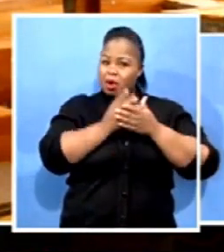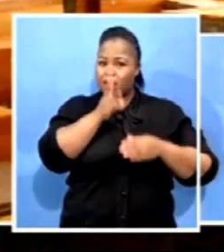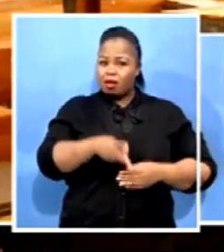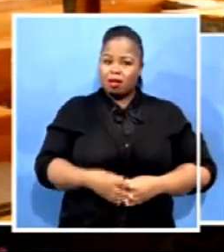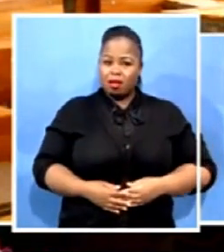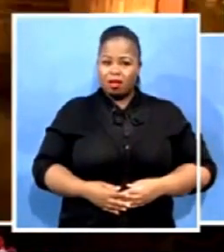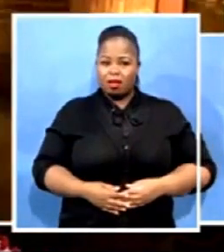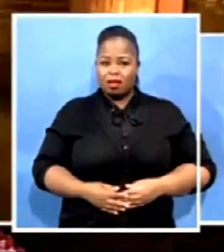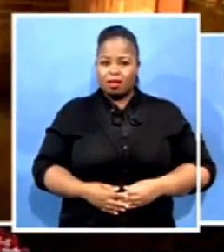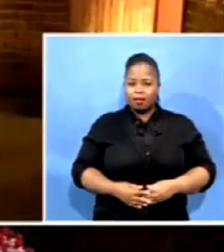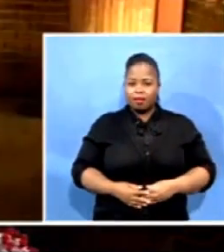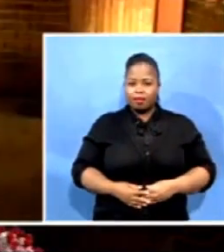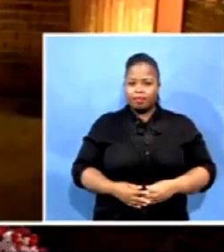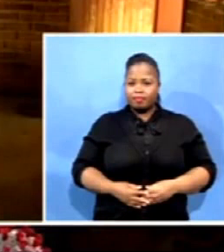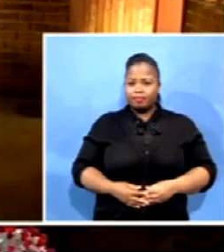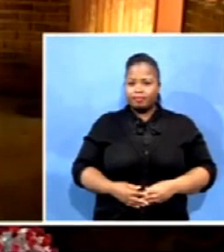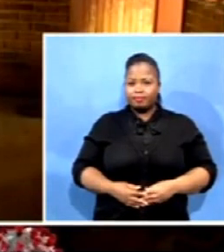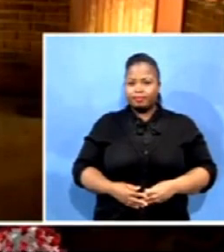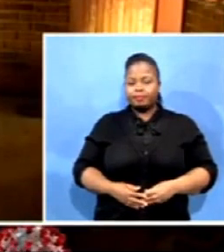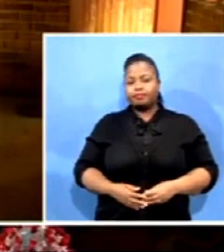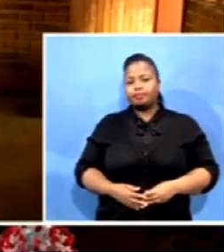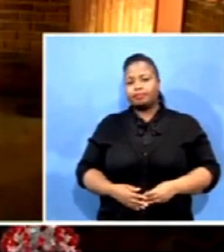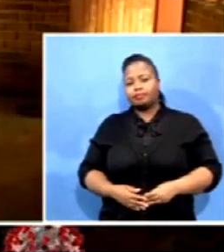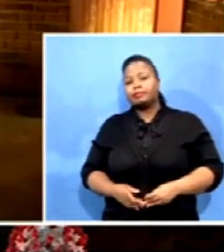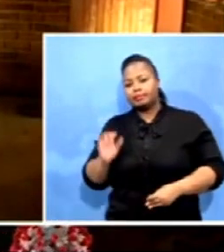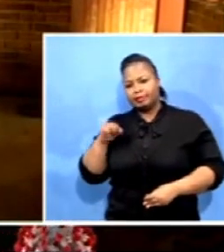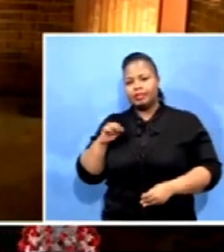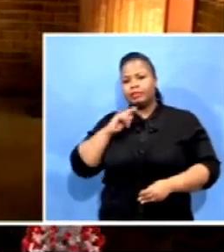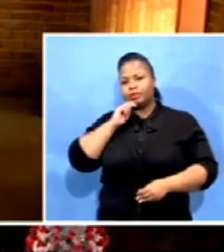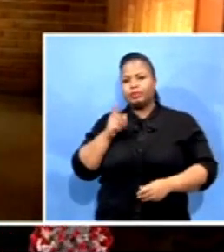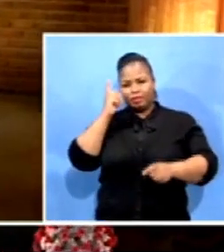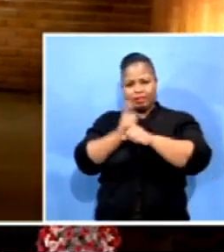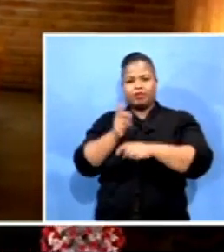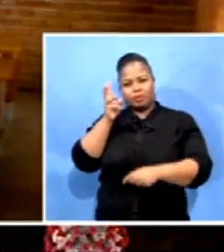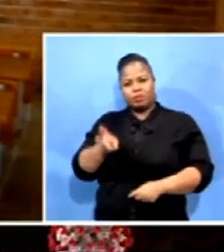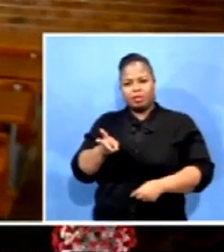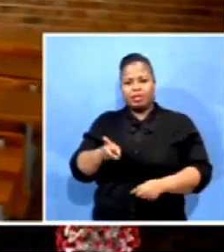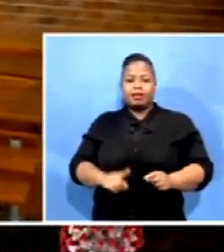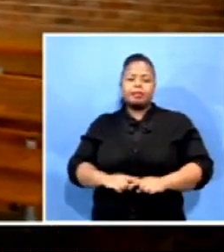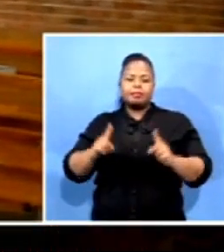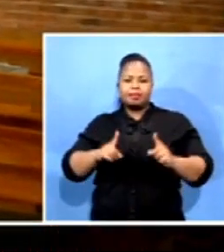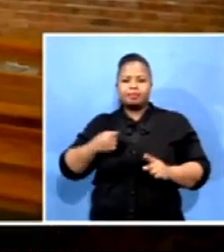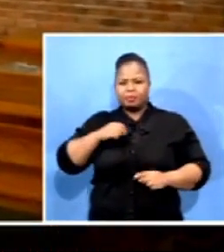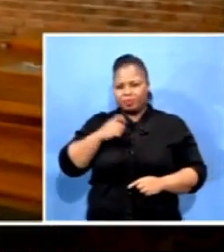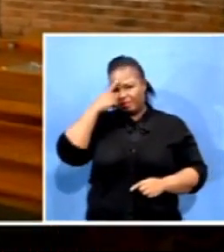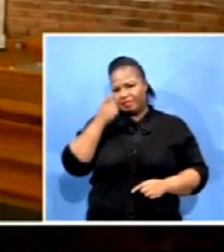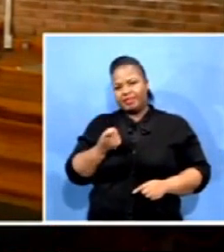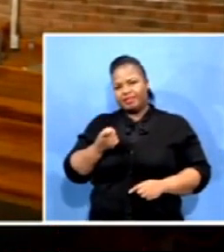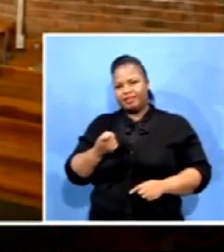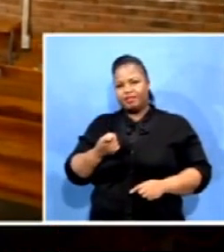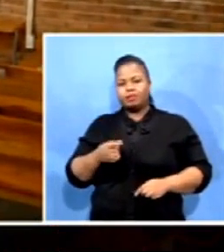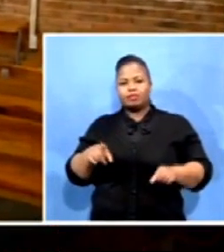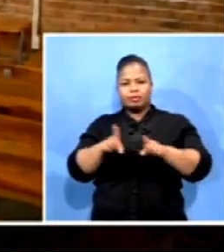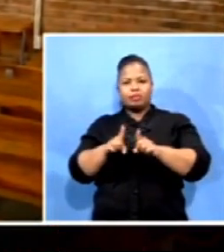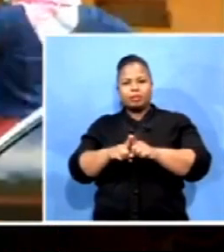It will indeed be difficult for teachers, but we do believe that they will be equal to the task. It's also